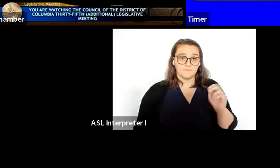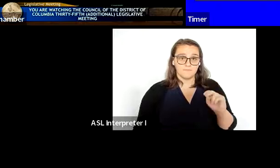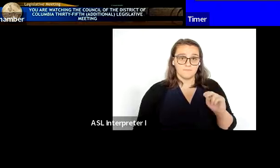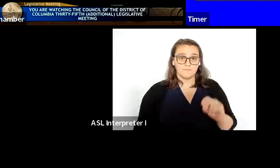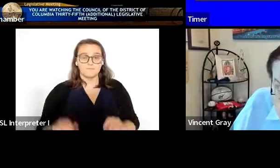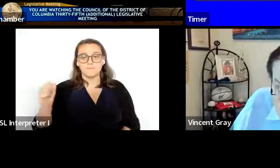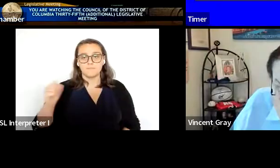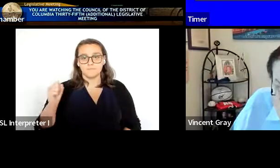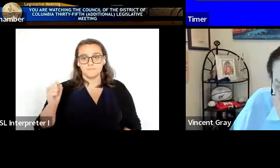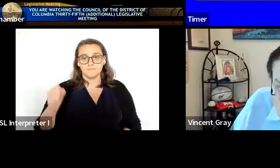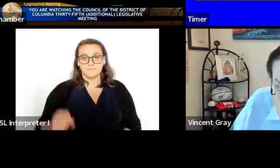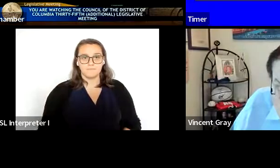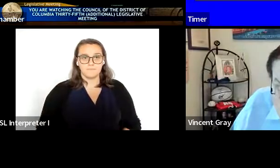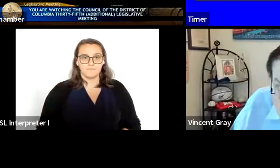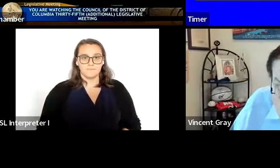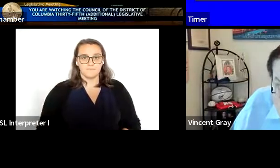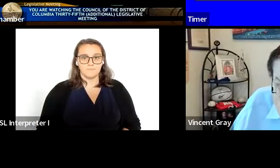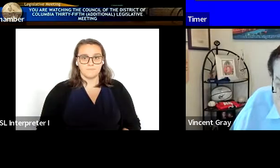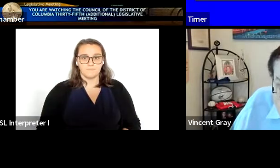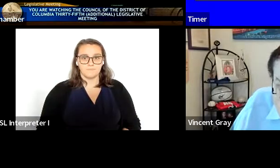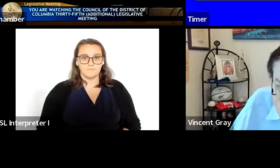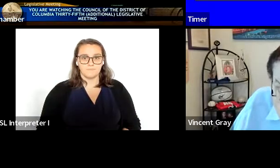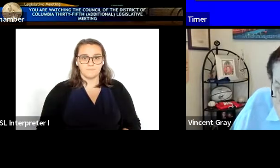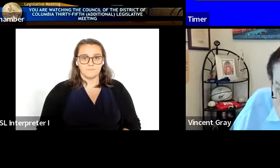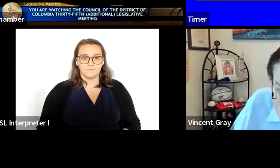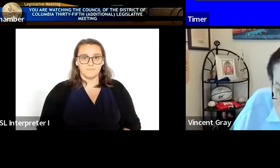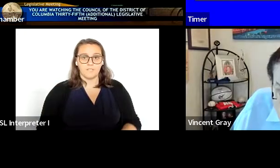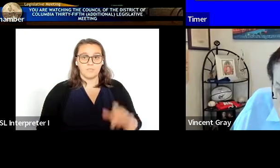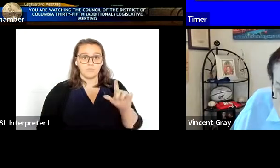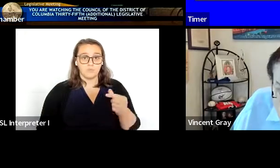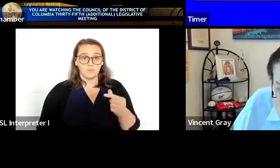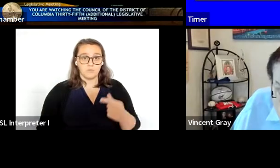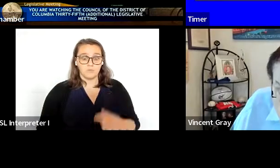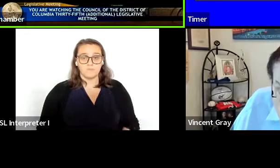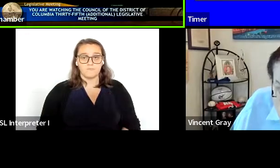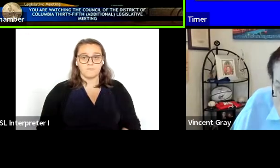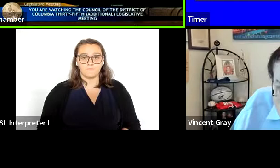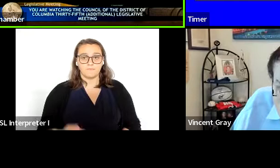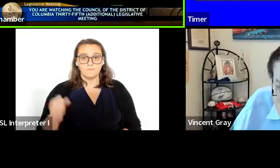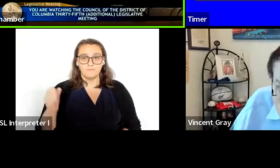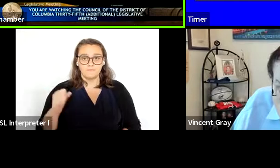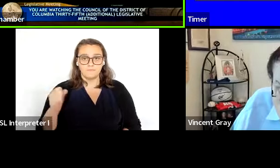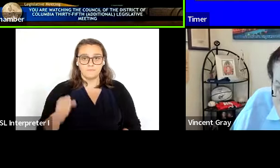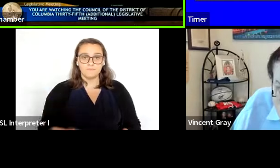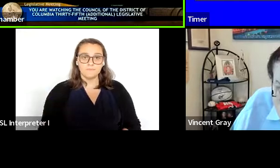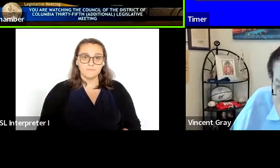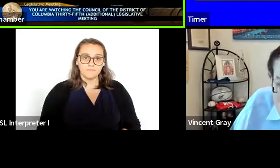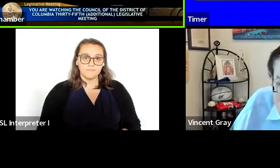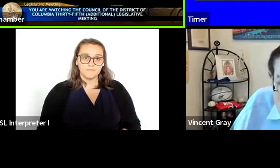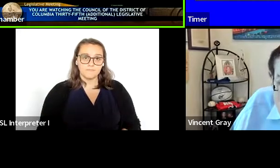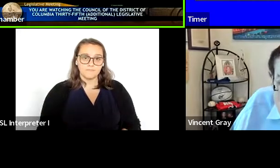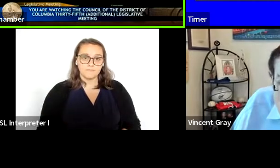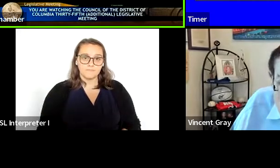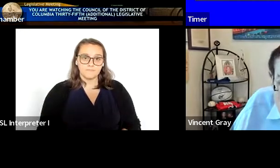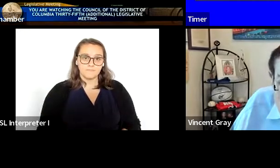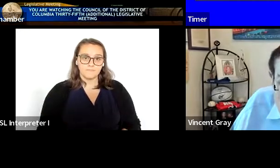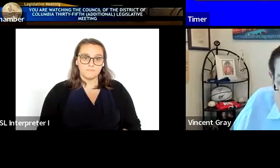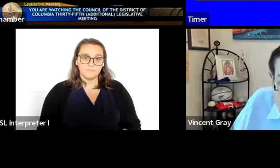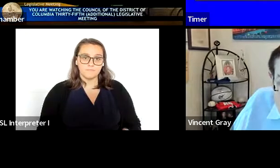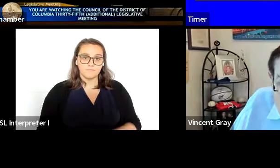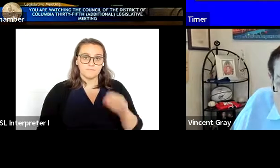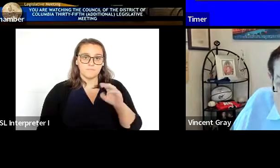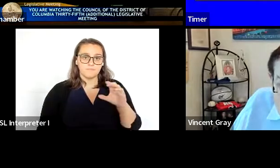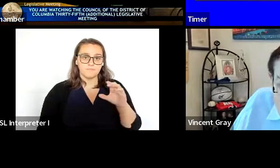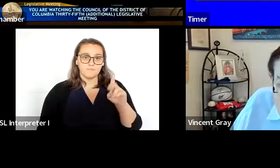Yes. Councilmember Henderson votes yes. Councilmember Louis George, Yes. Louis George votes yes. Councilmember